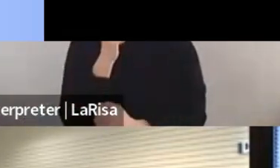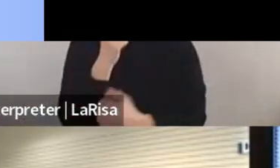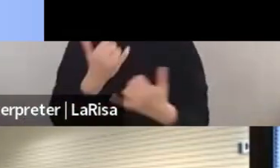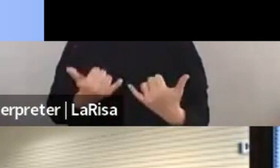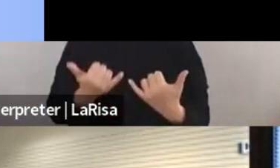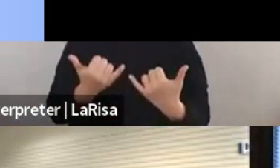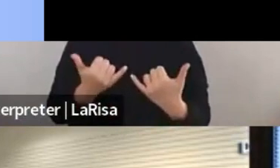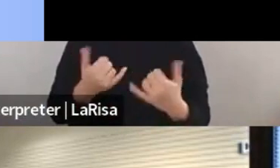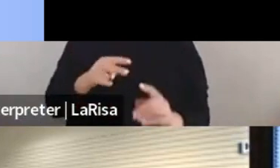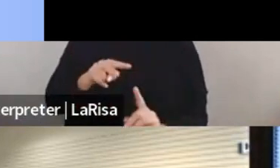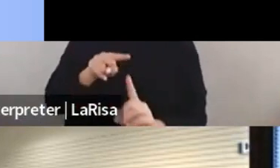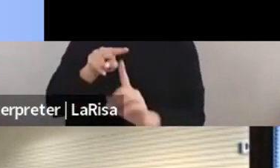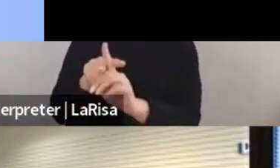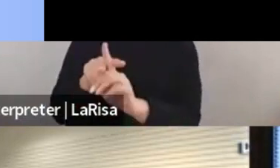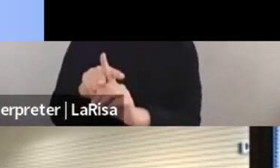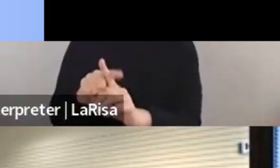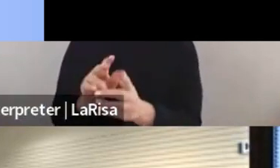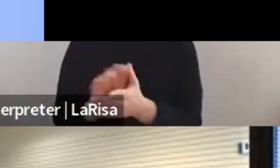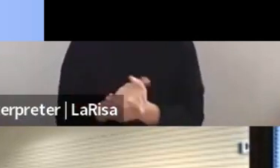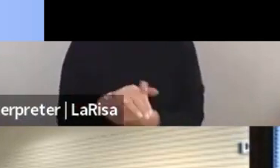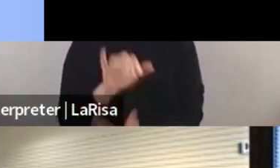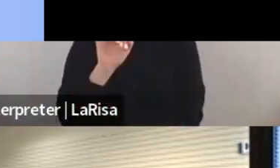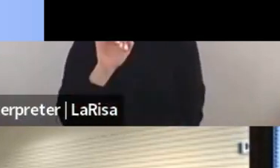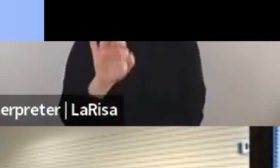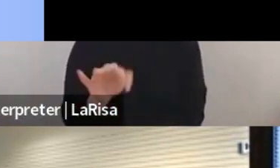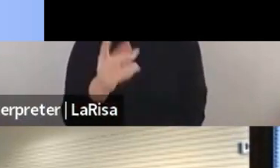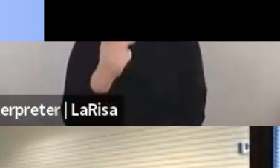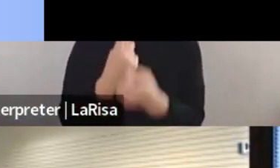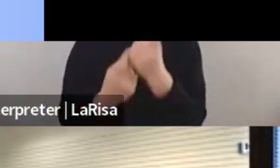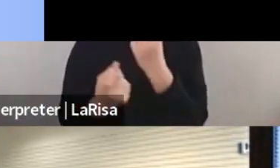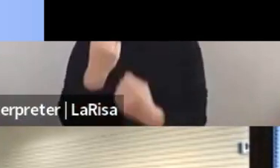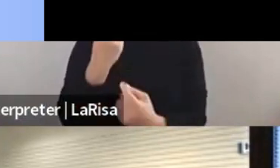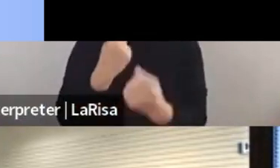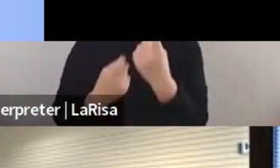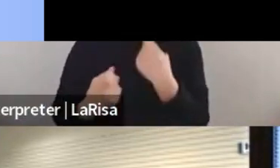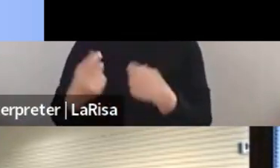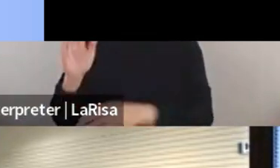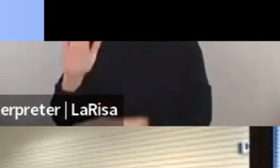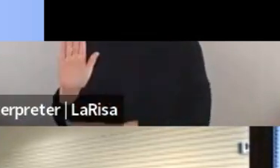the gallery view, which will show you everybody that's currently pinned.